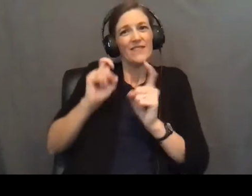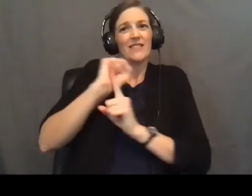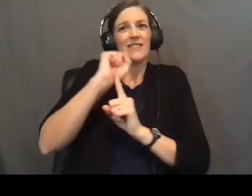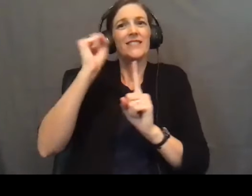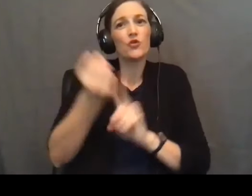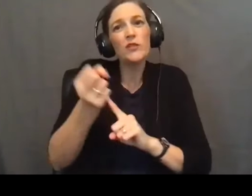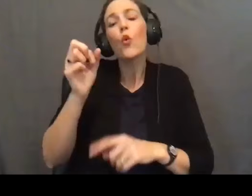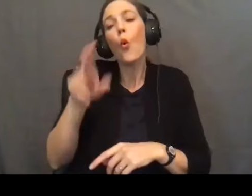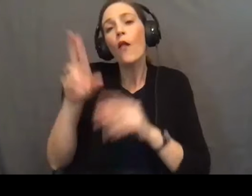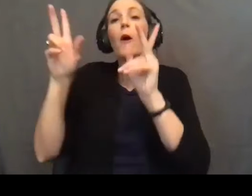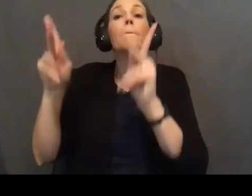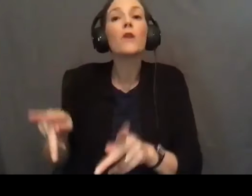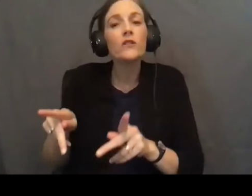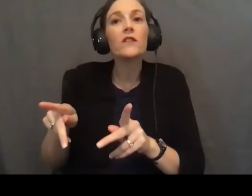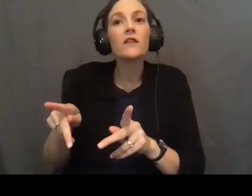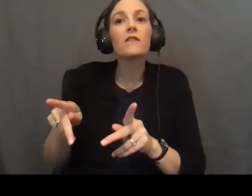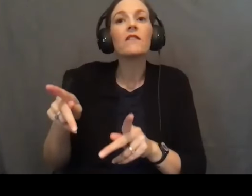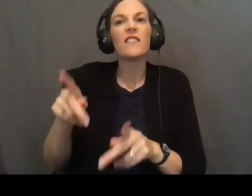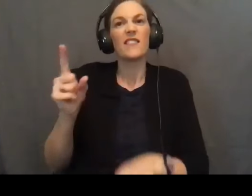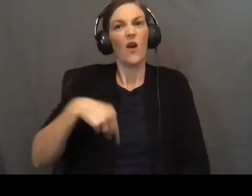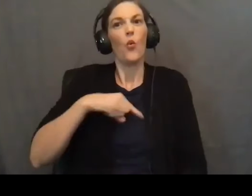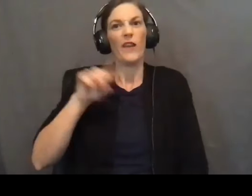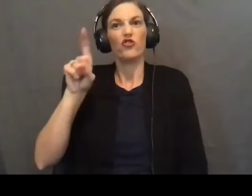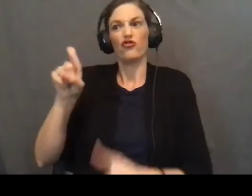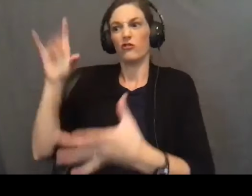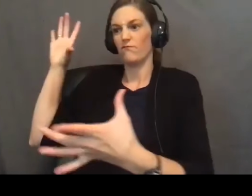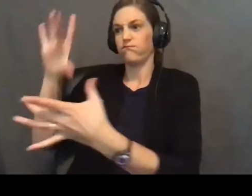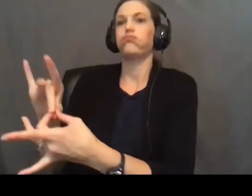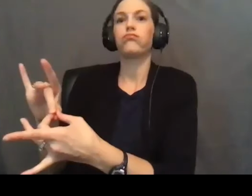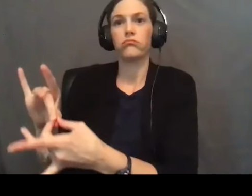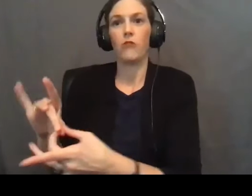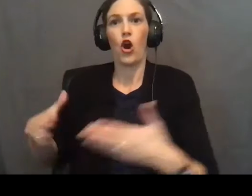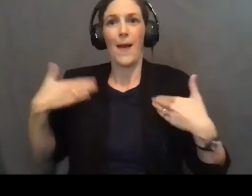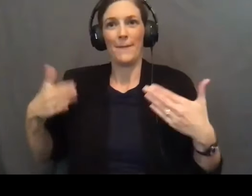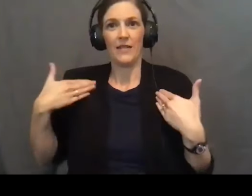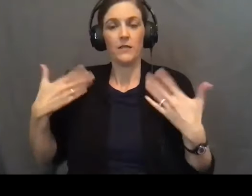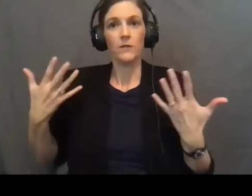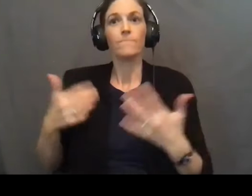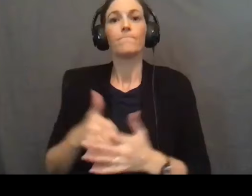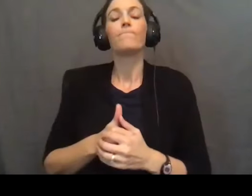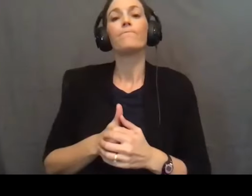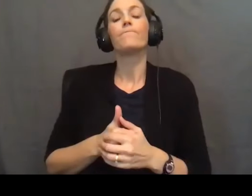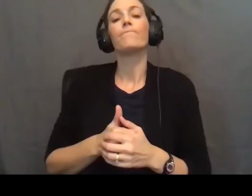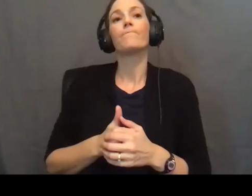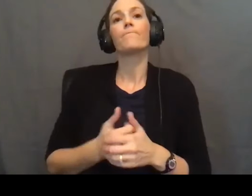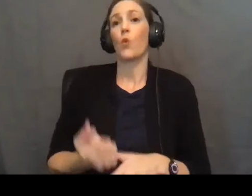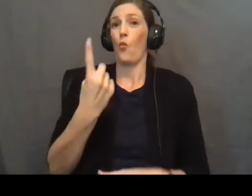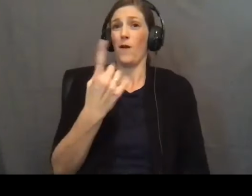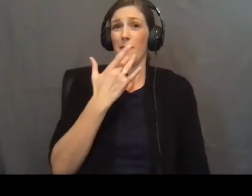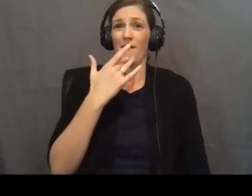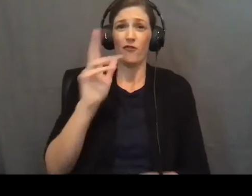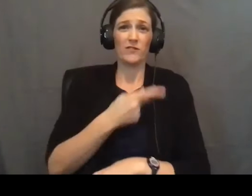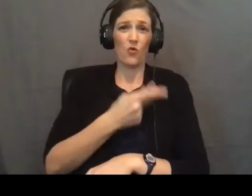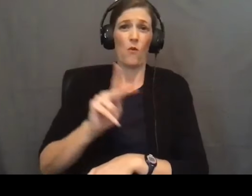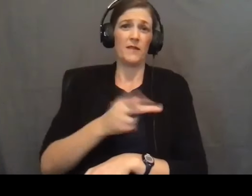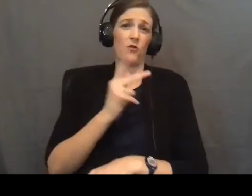or in this case, the person in which we are to anchor our happiness. In fact, one of my favorite Psalms is Psalm